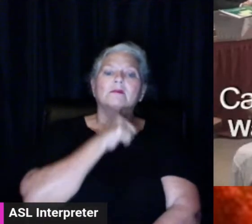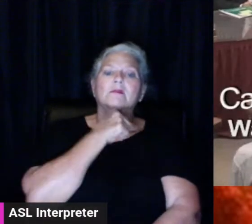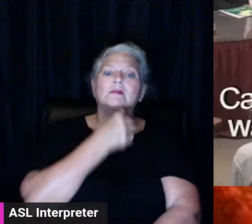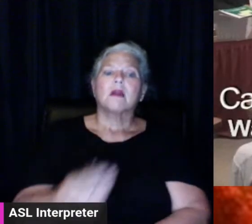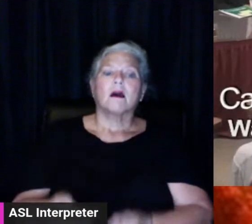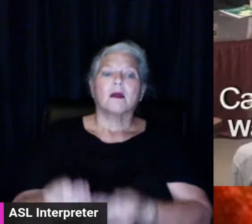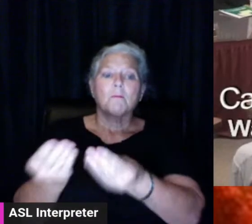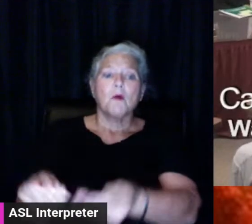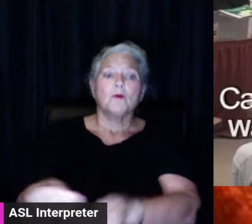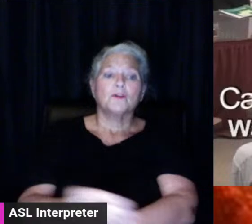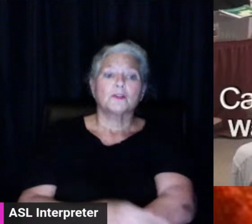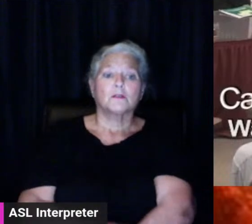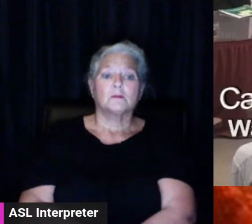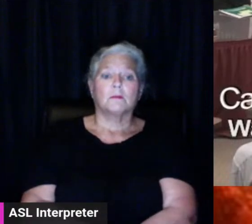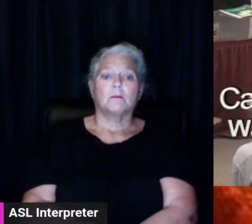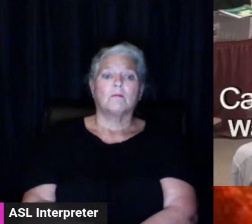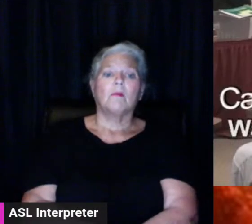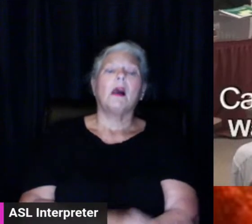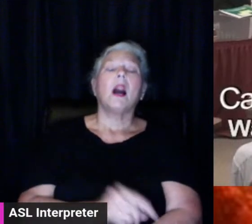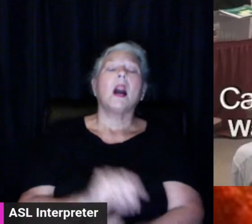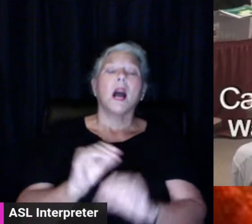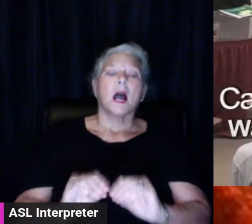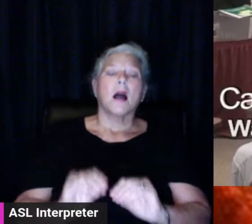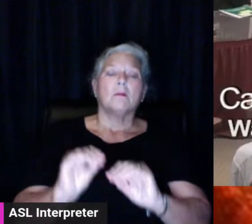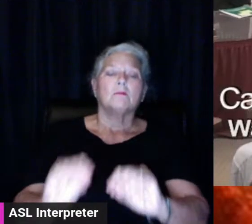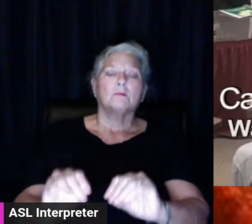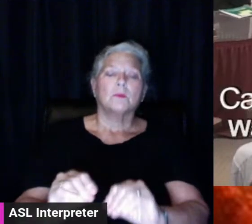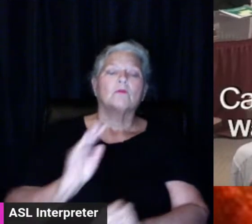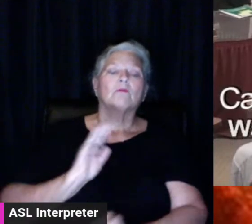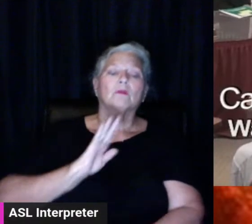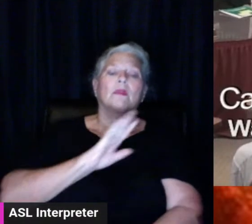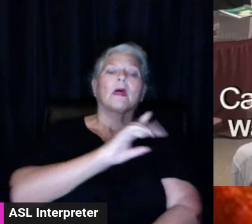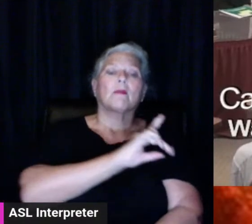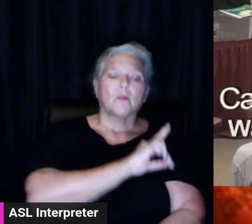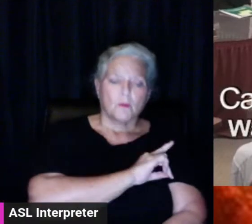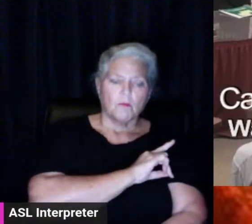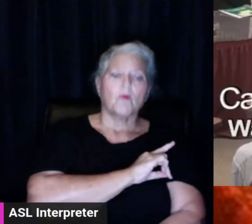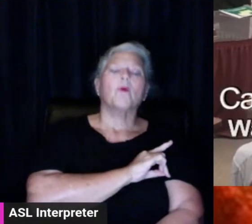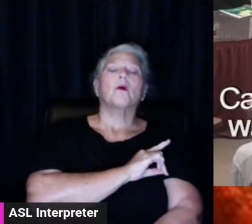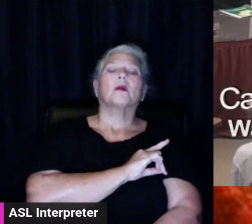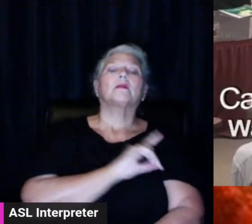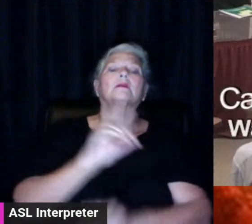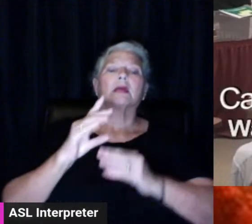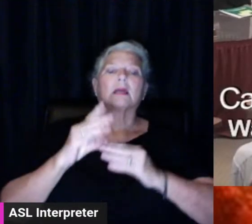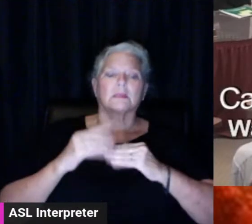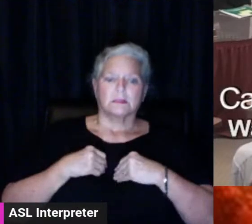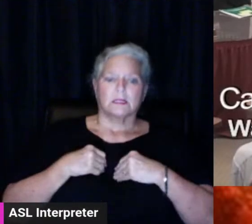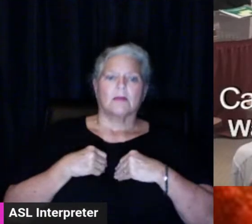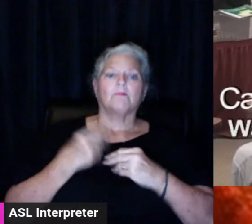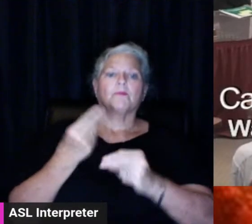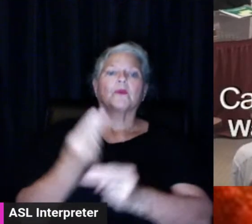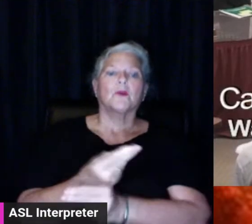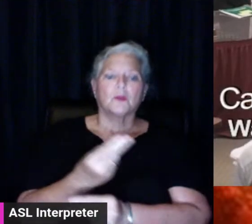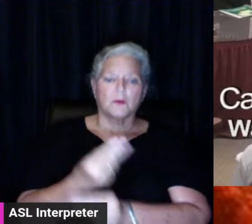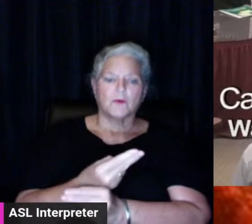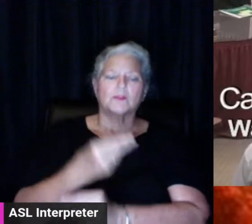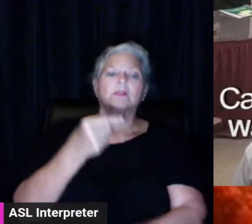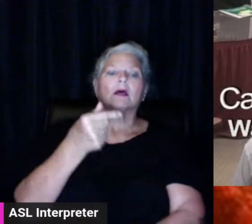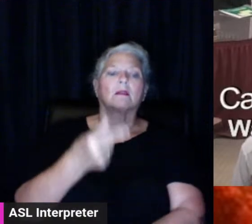Yep. I move that the board accept and authorize the use of the gift in accordance with the terms there under Mass General Law